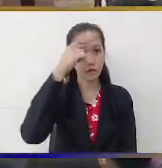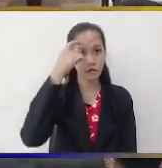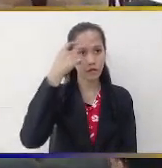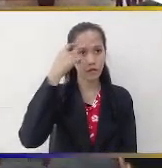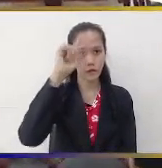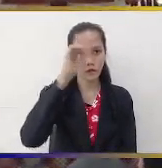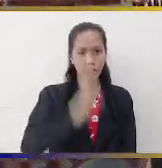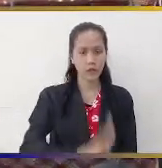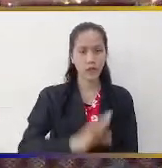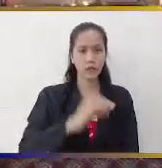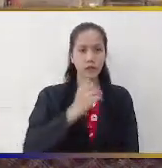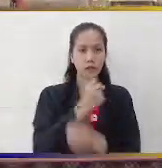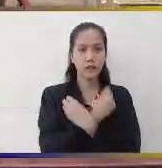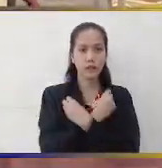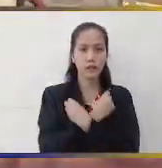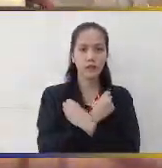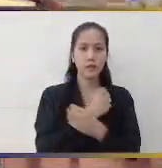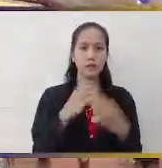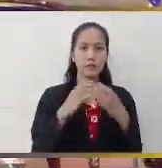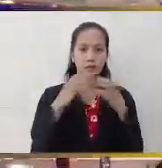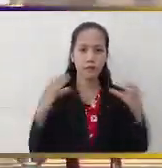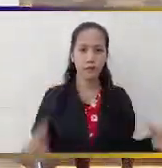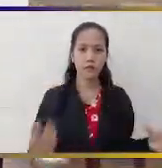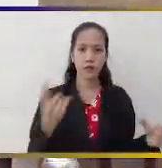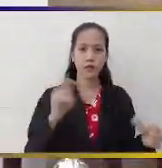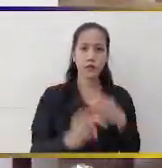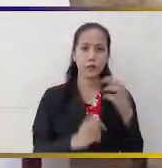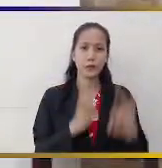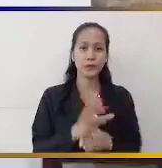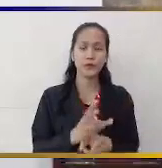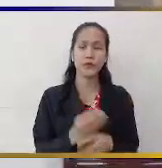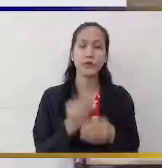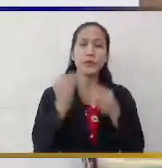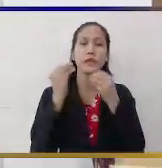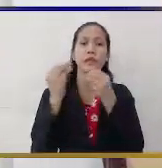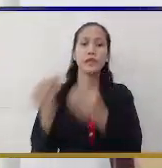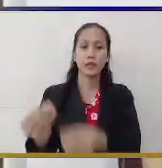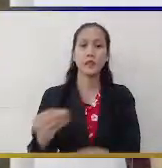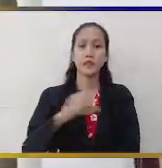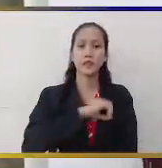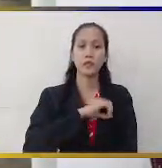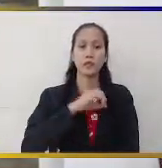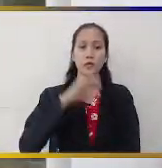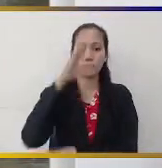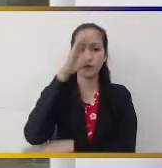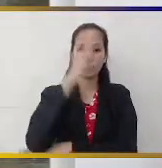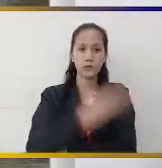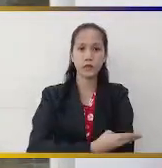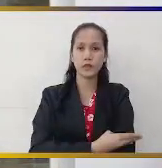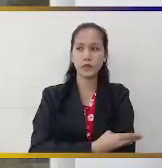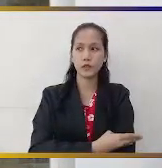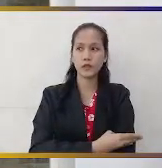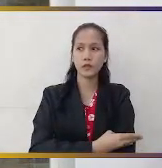He gave his only begotten son. Paghahasig, right? Isn't that it? Sowing?